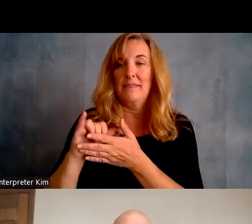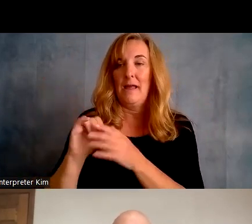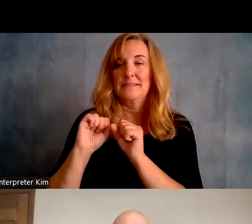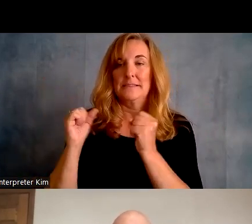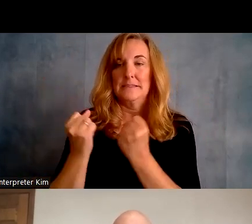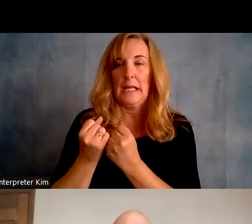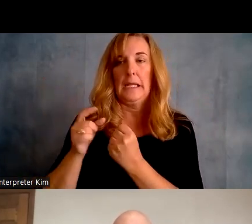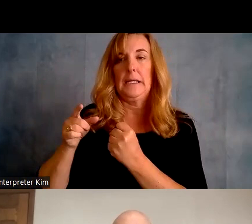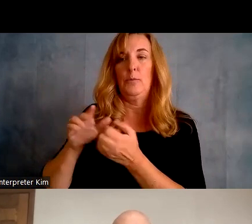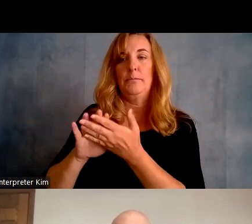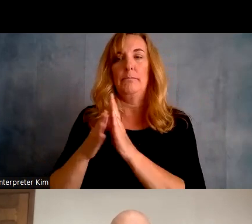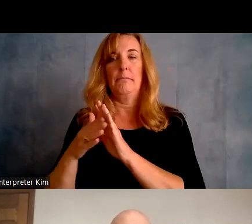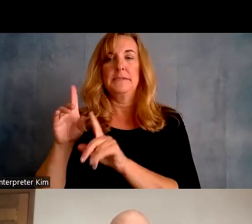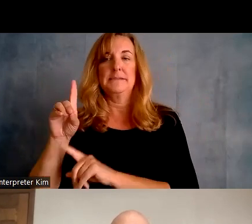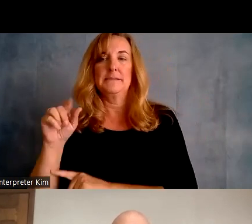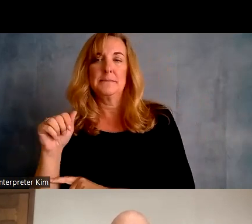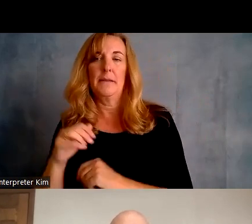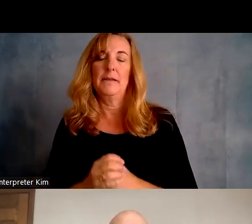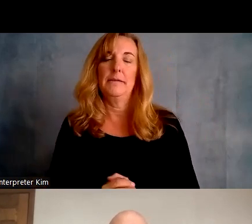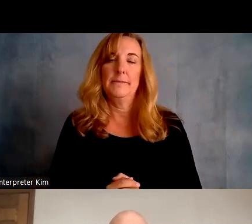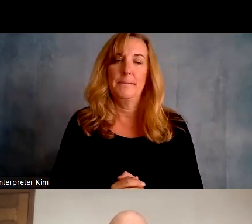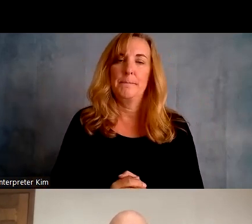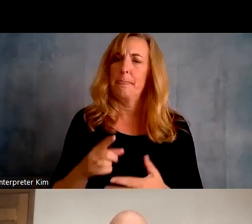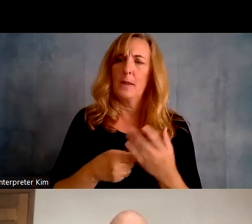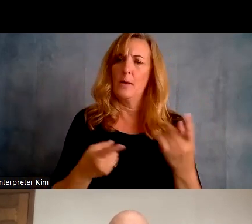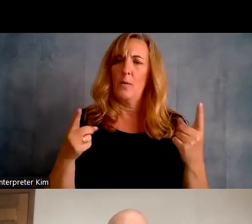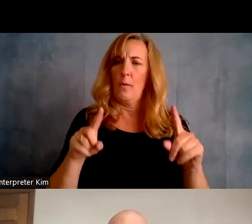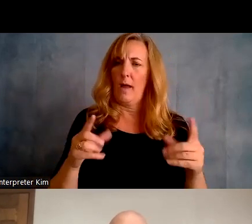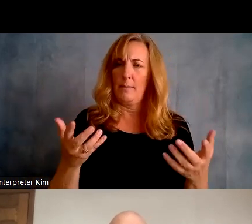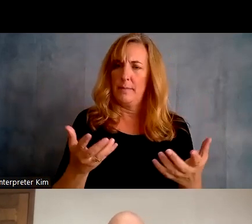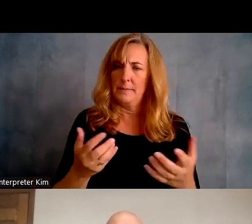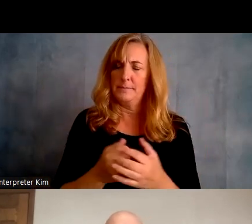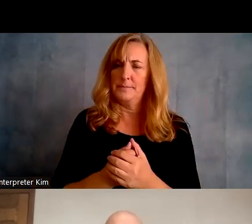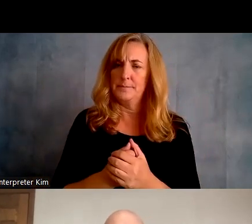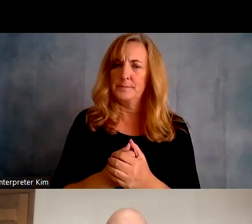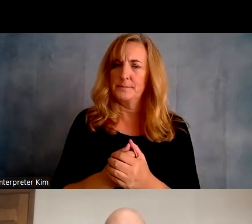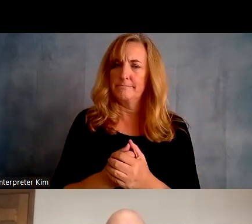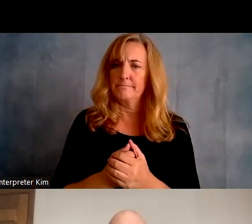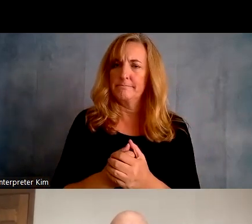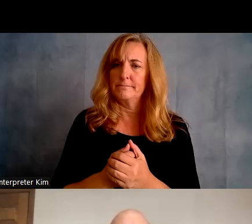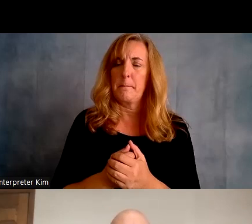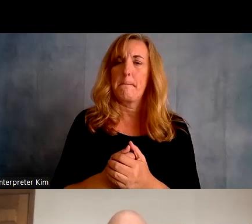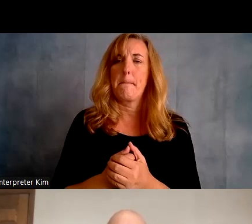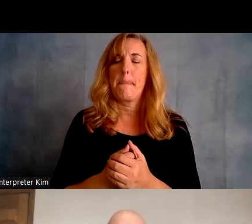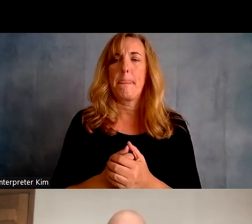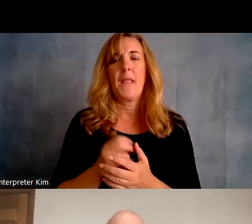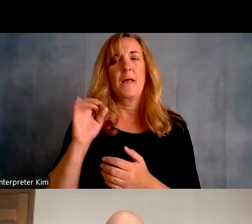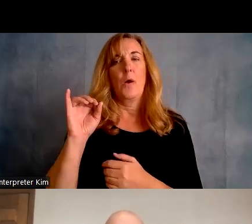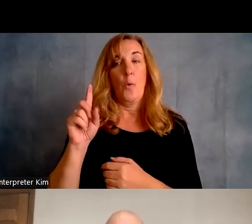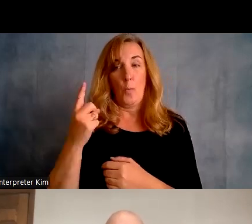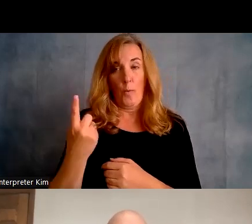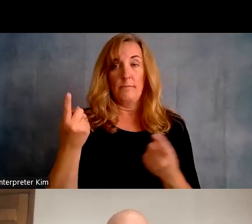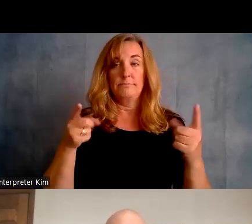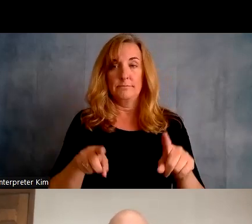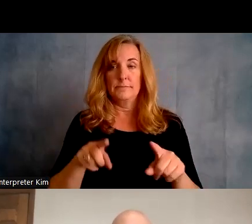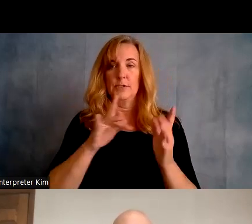society. What happened there? Well, this is just one instance of Jesus